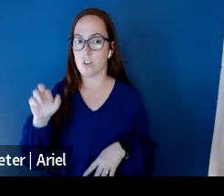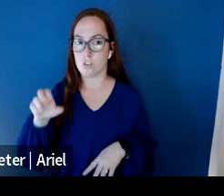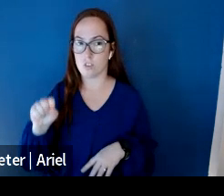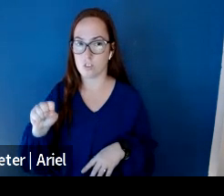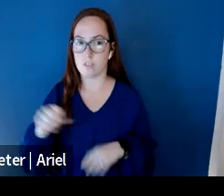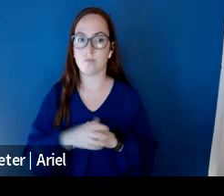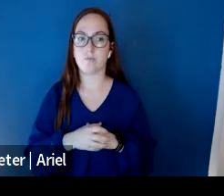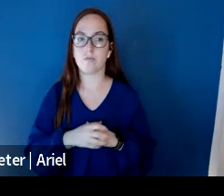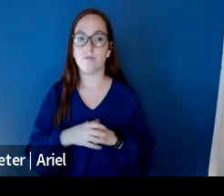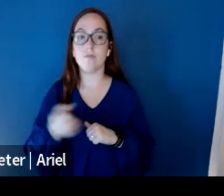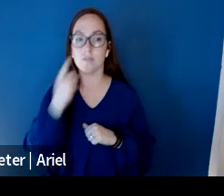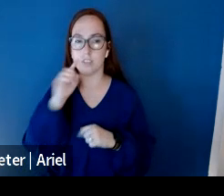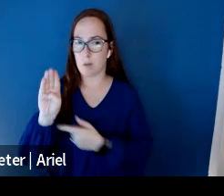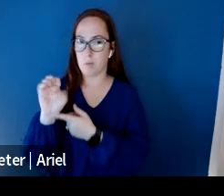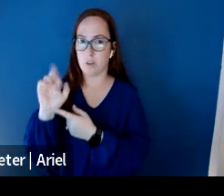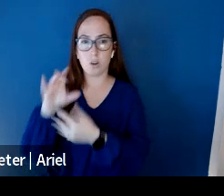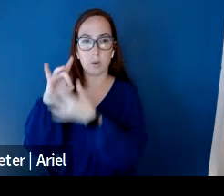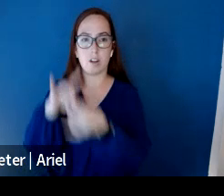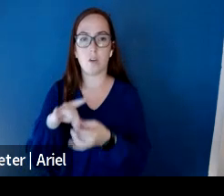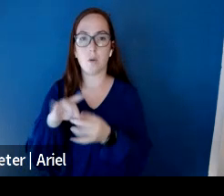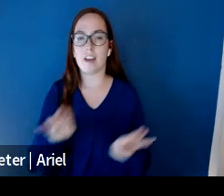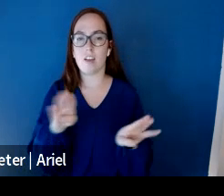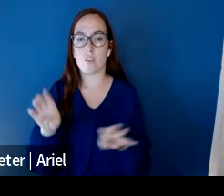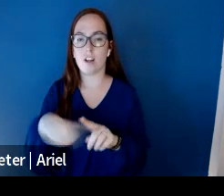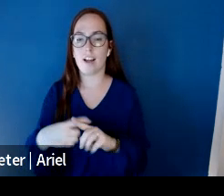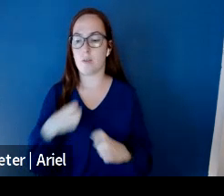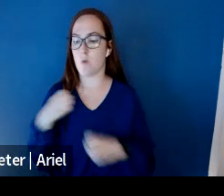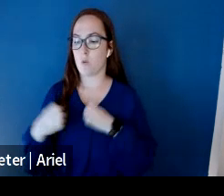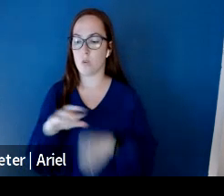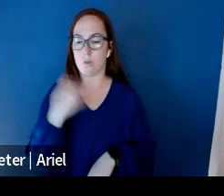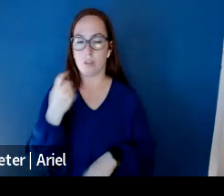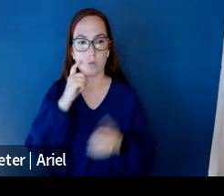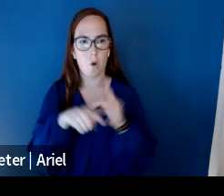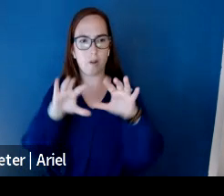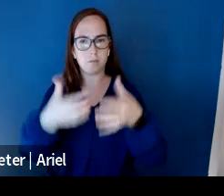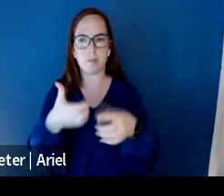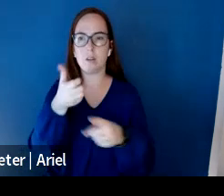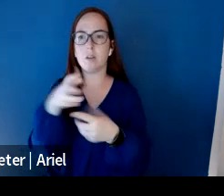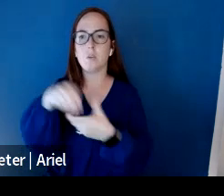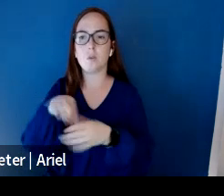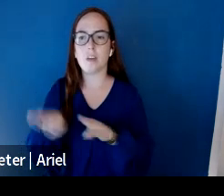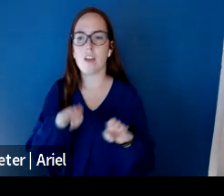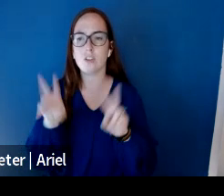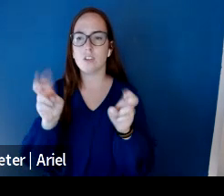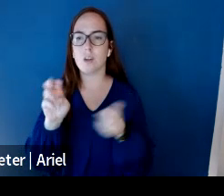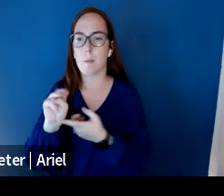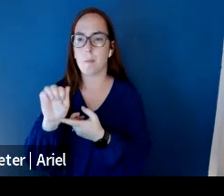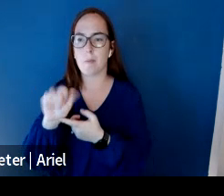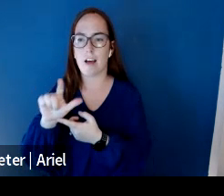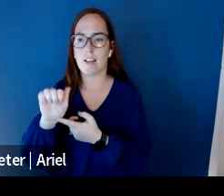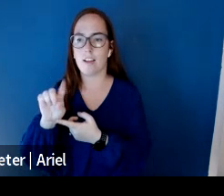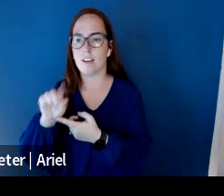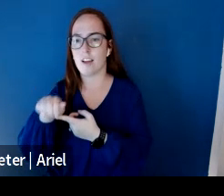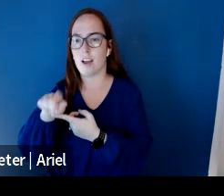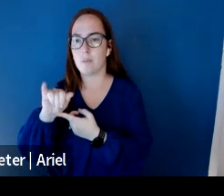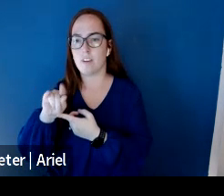And as a category, you can see that this includes not just maladaptive behaviors, but emotional issues and thought patterns,